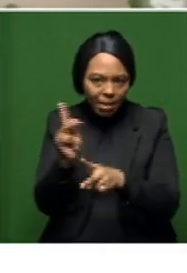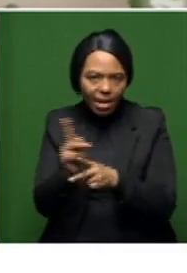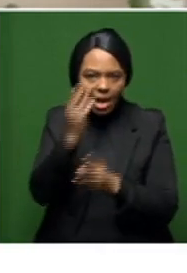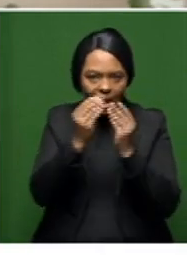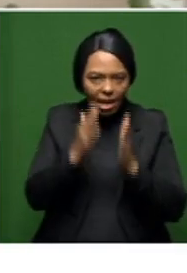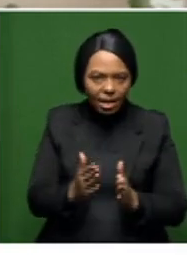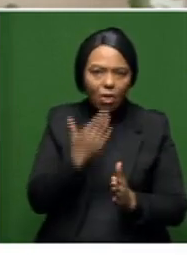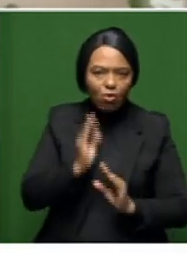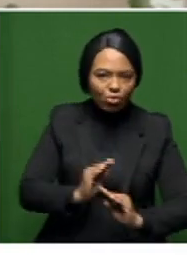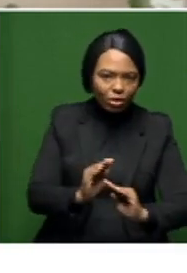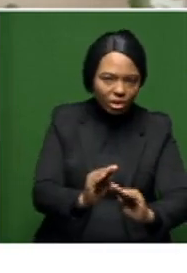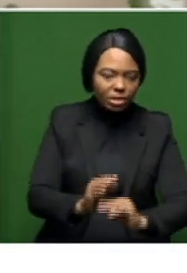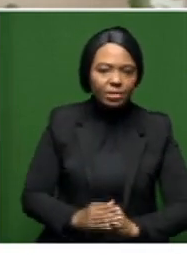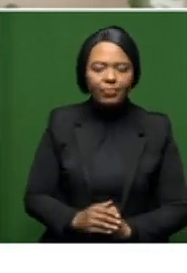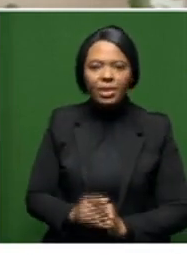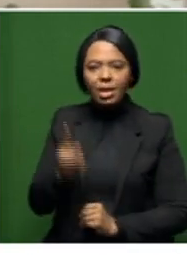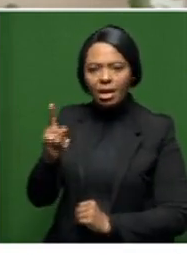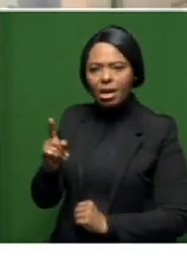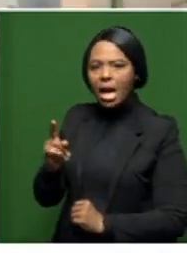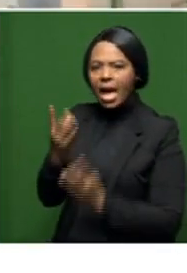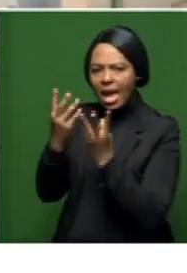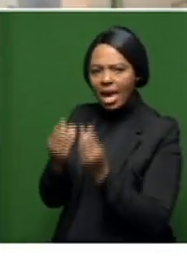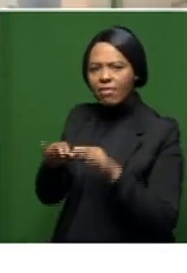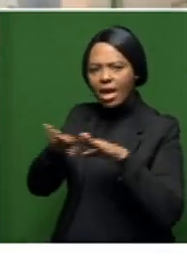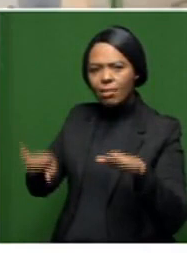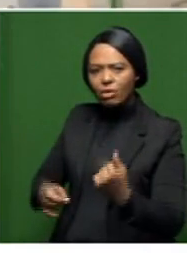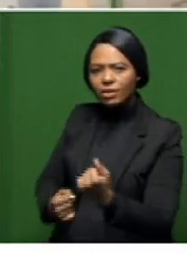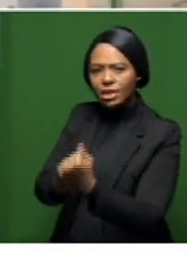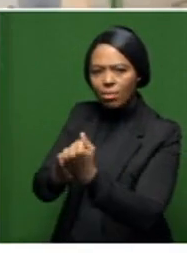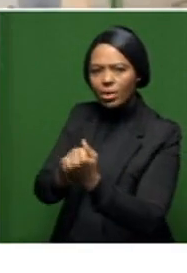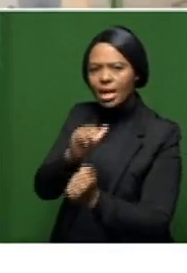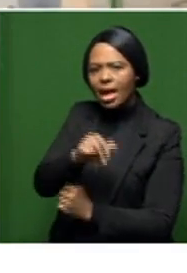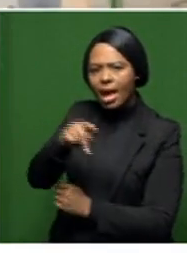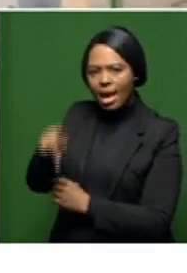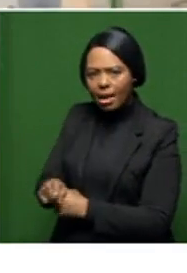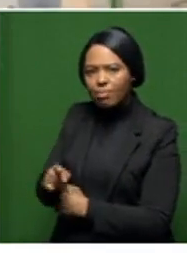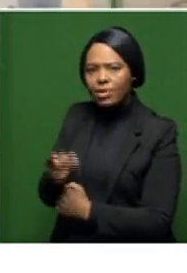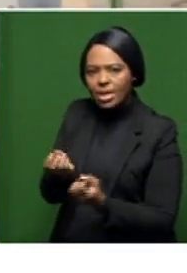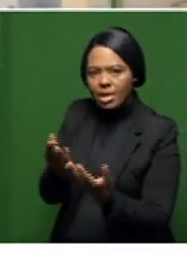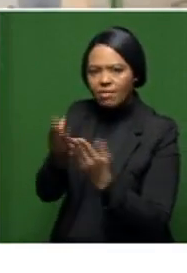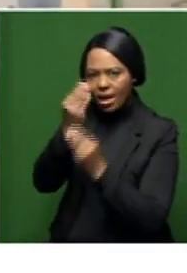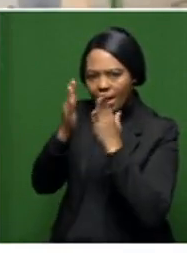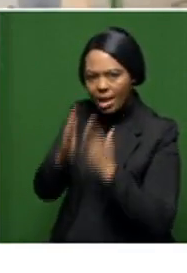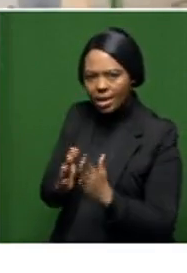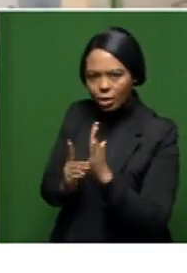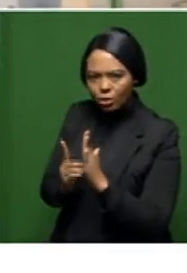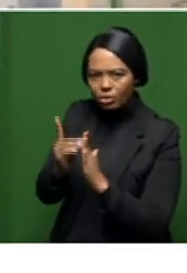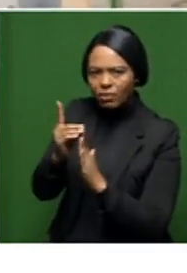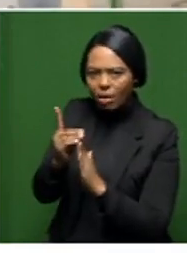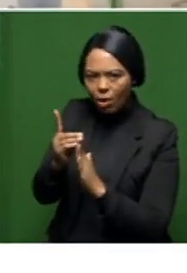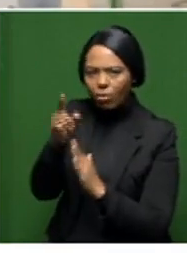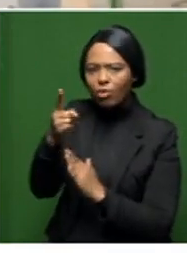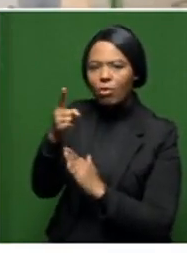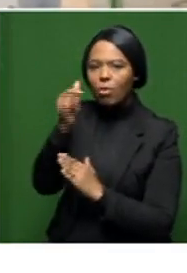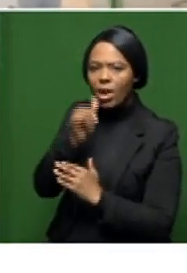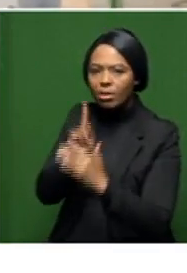Yeah. And I understand there's an element of support that the app offers learners to benefit their development and university preparedness.